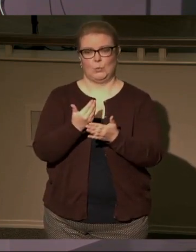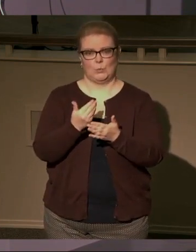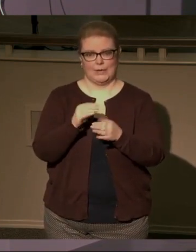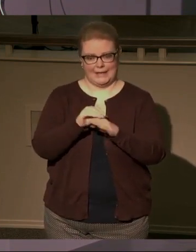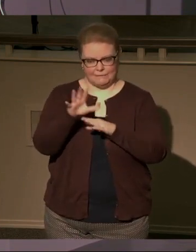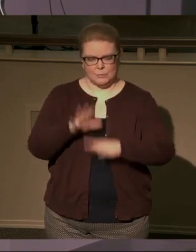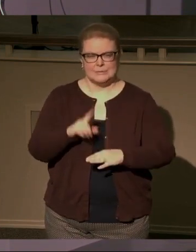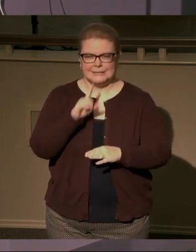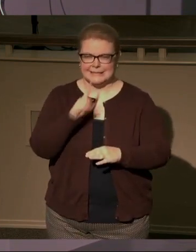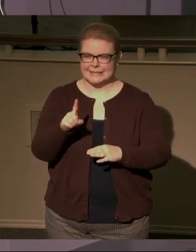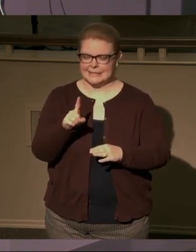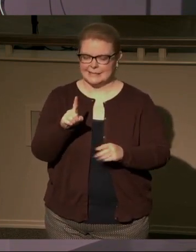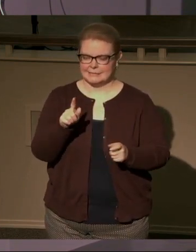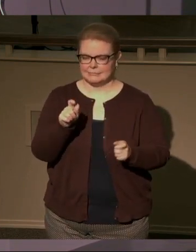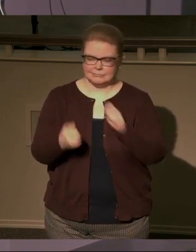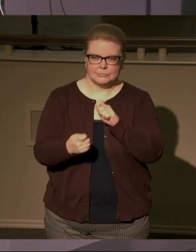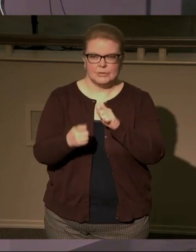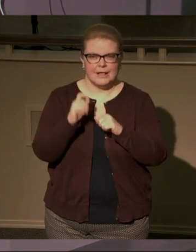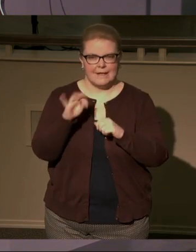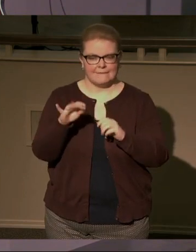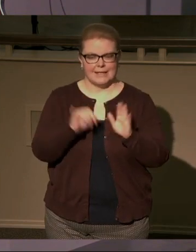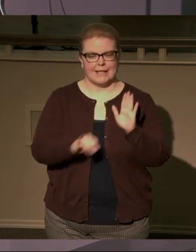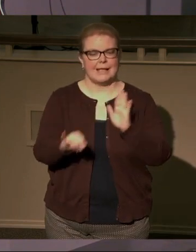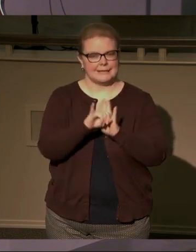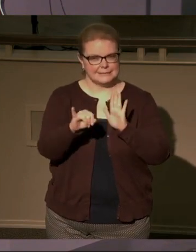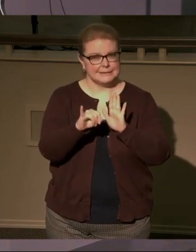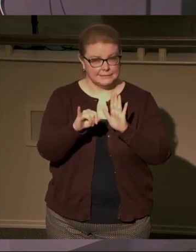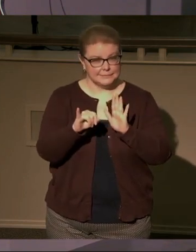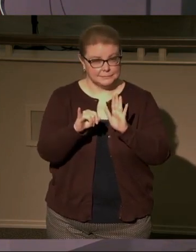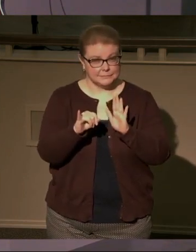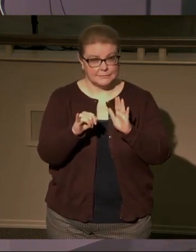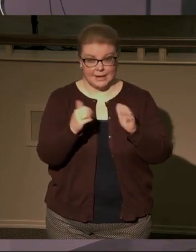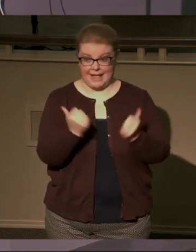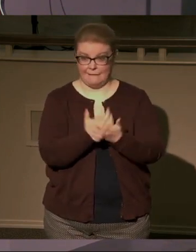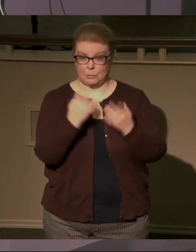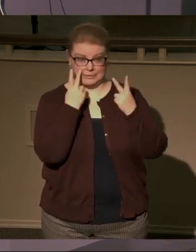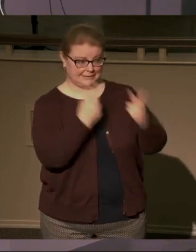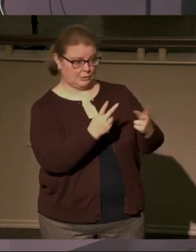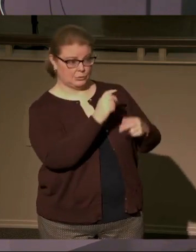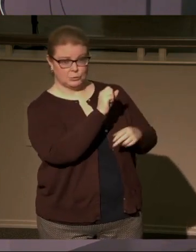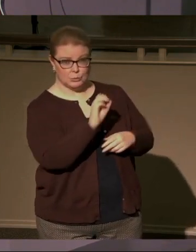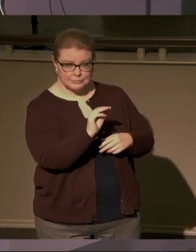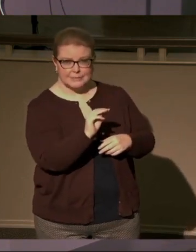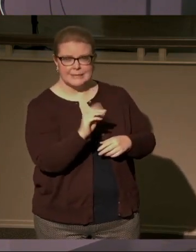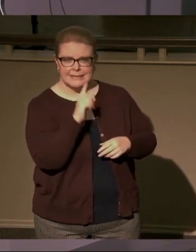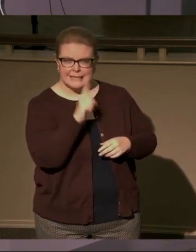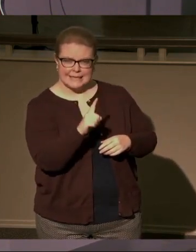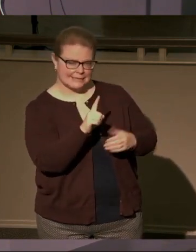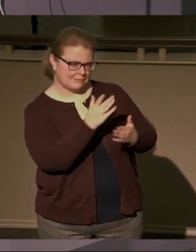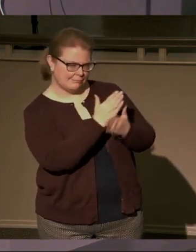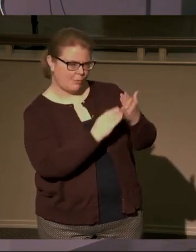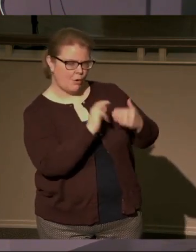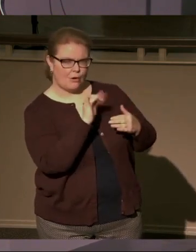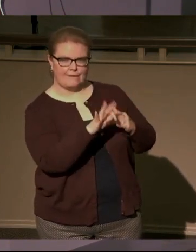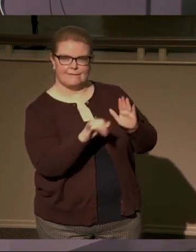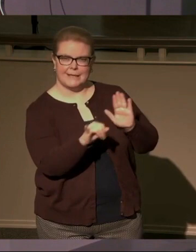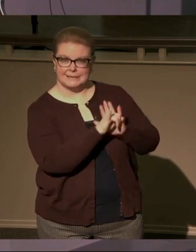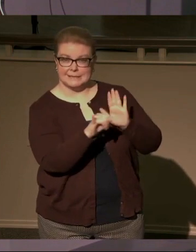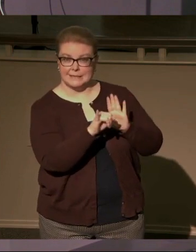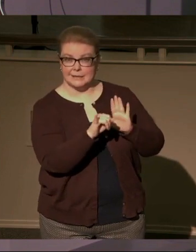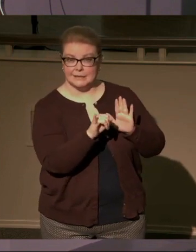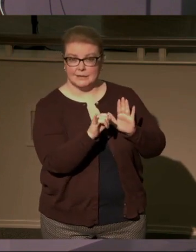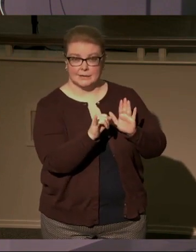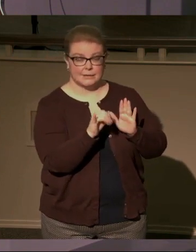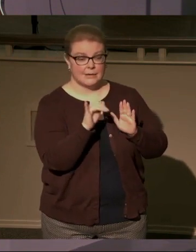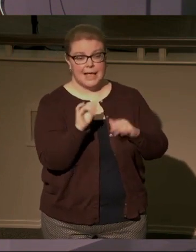identity. In fact, everything you see on social media is an abstraction of an identity, and abstractions are